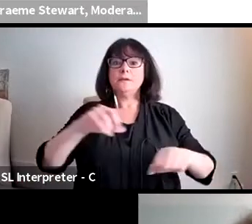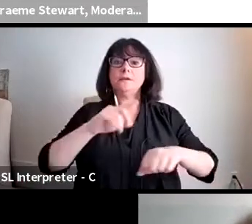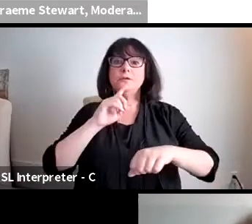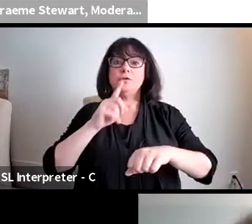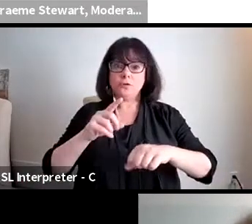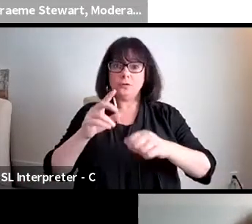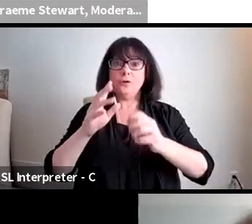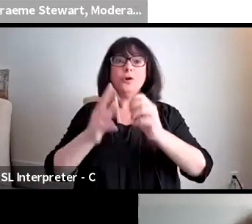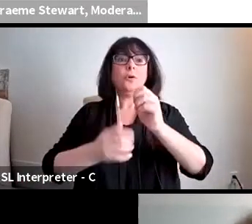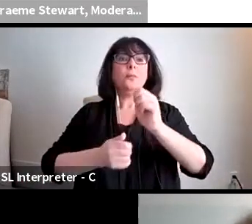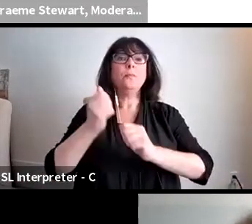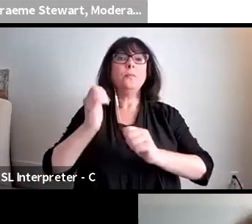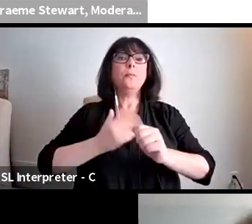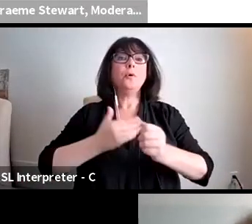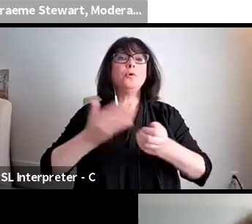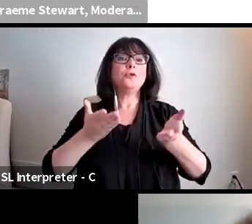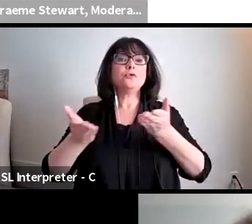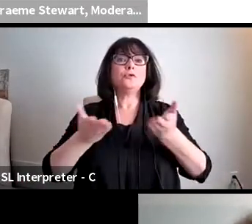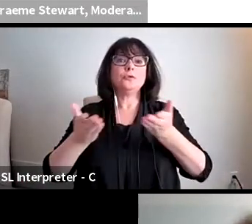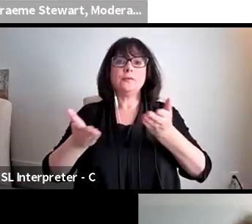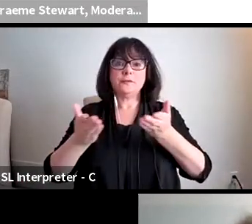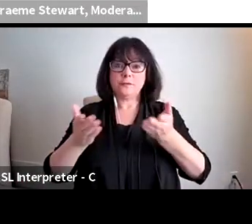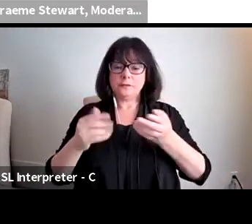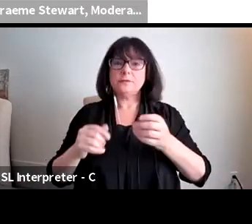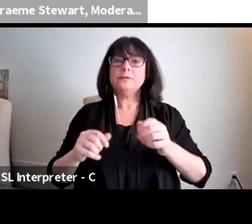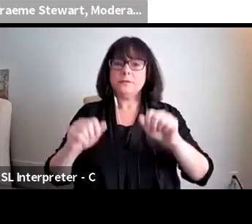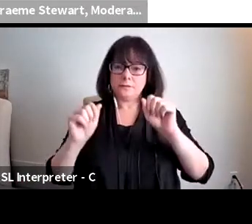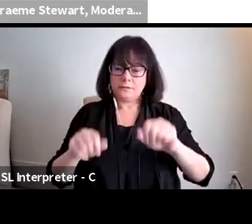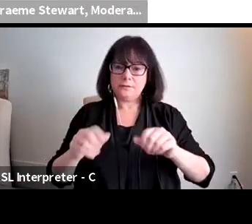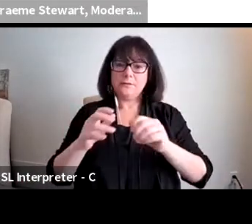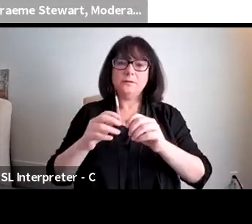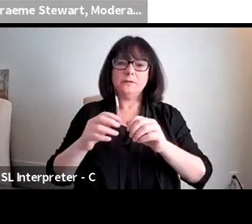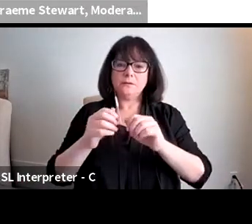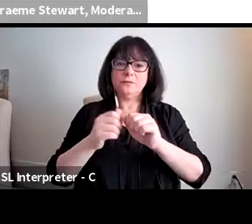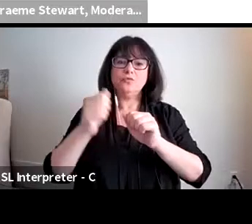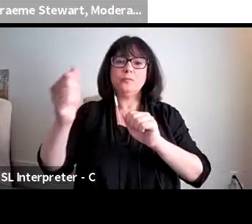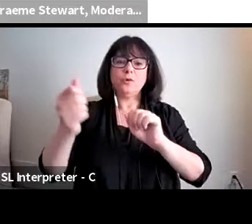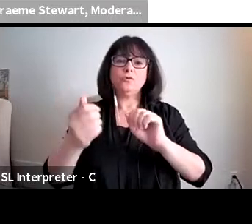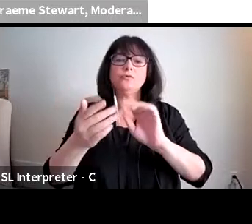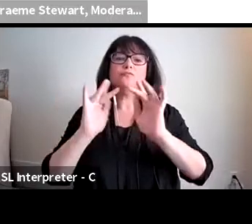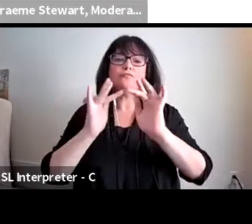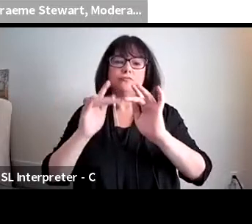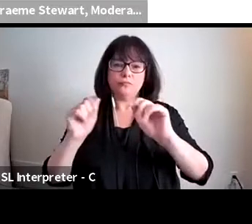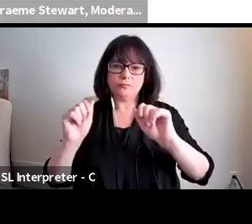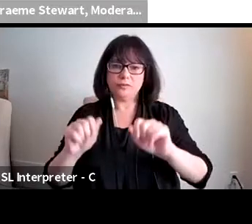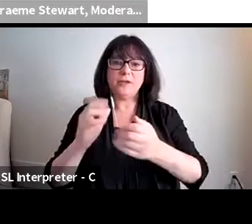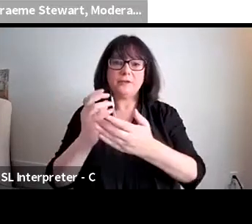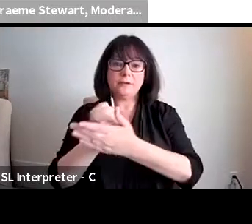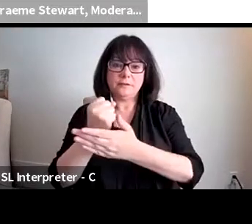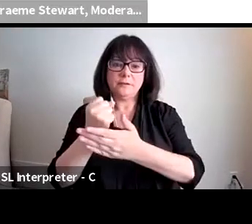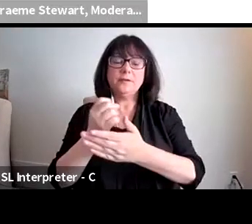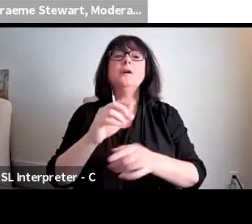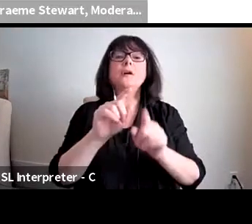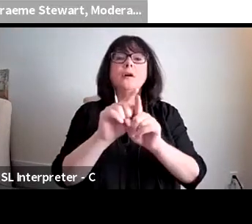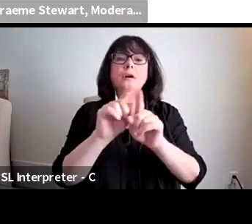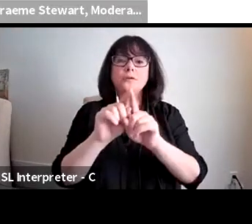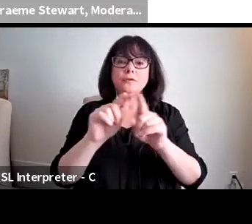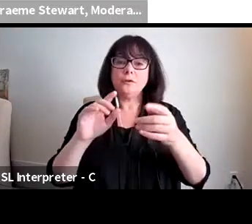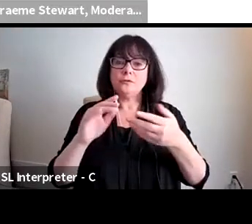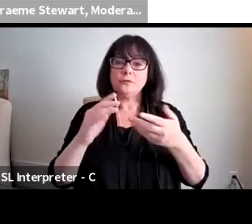services are all available remote and have transitioned in such a way that they are fully accessible to